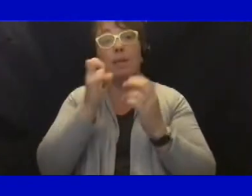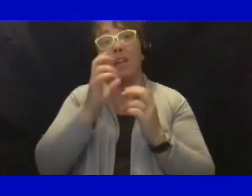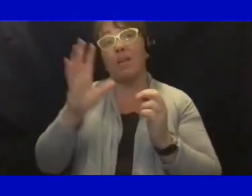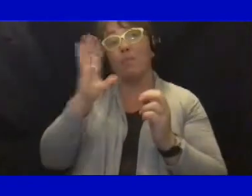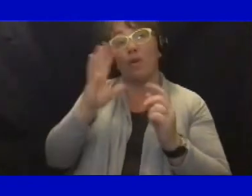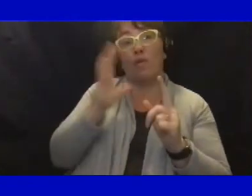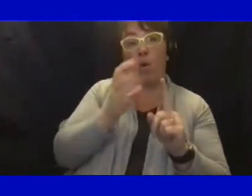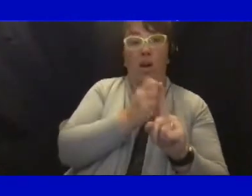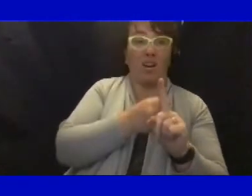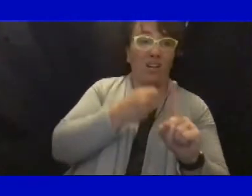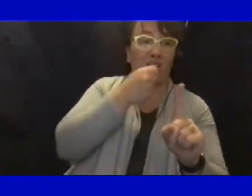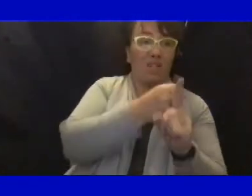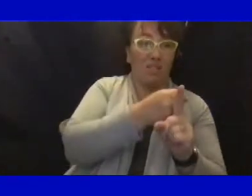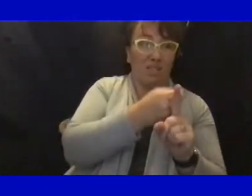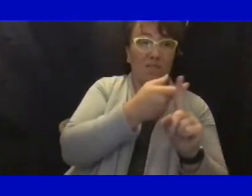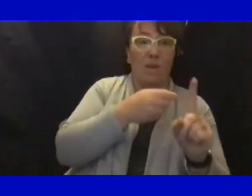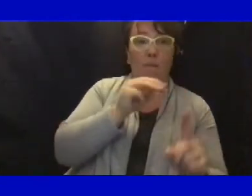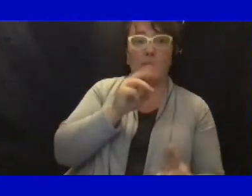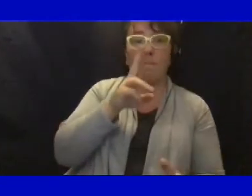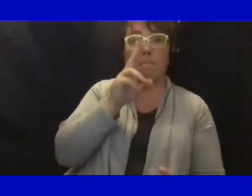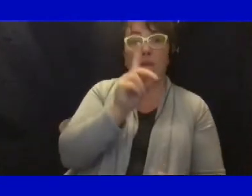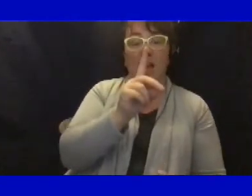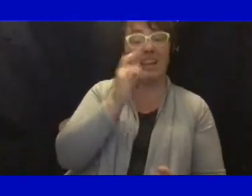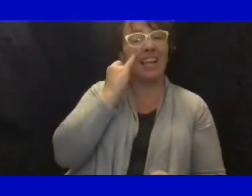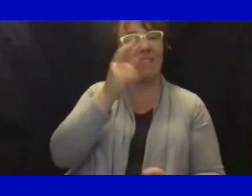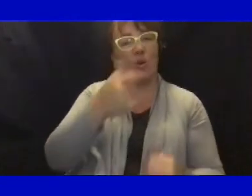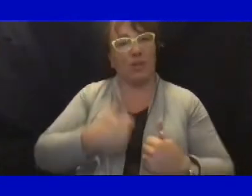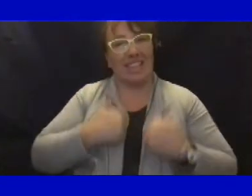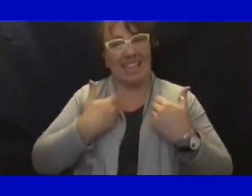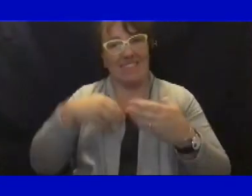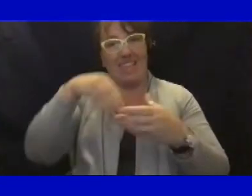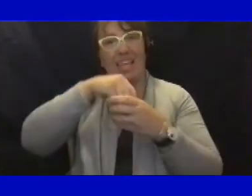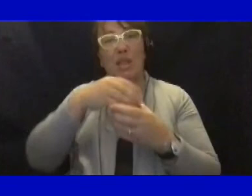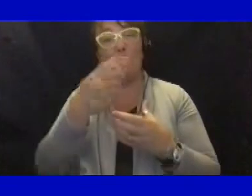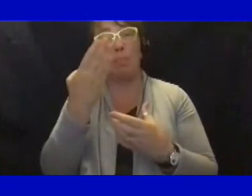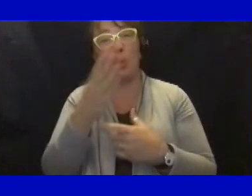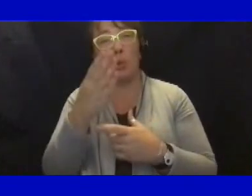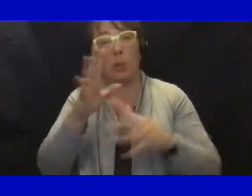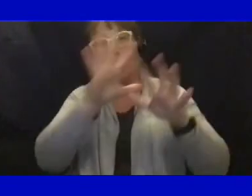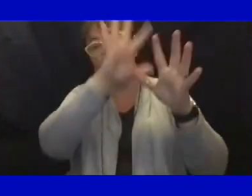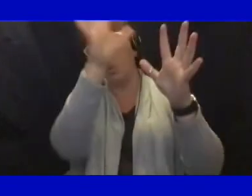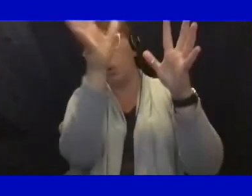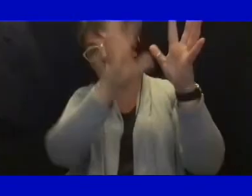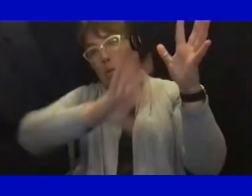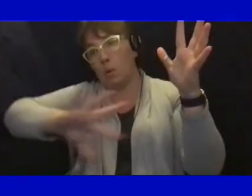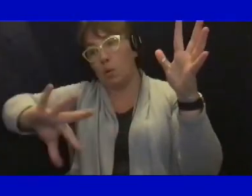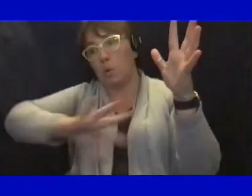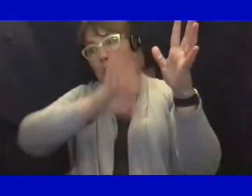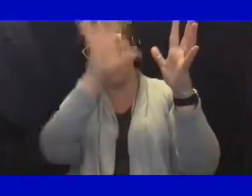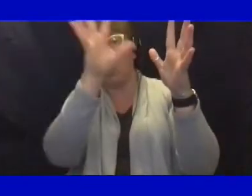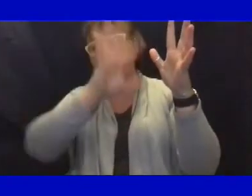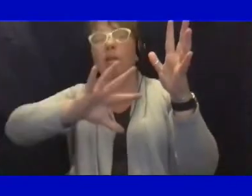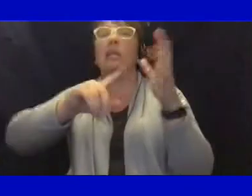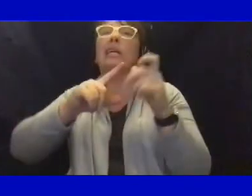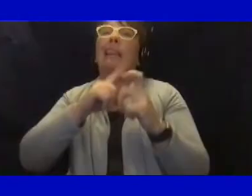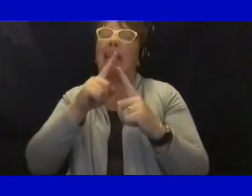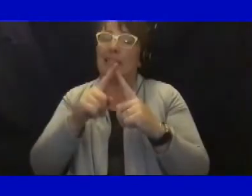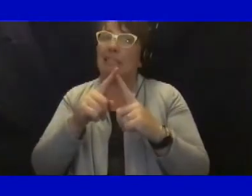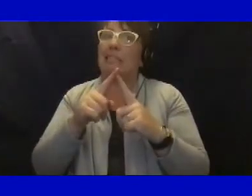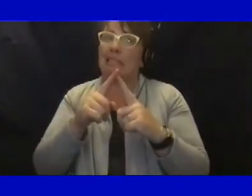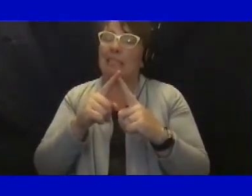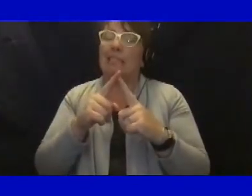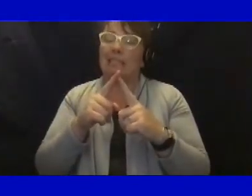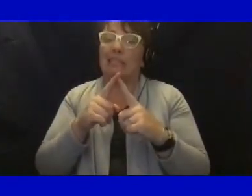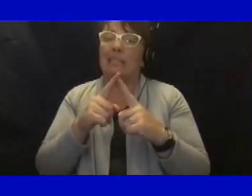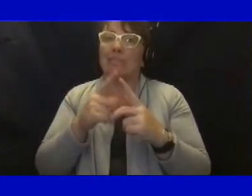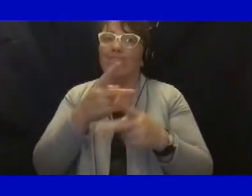events, if you live in that shaded area, or even really within the blue outline of Marshall D or Marshall C, you're probably at particularly risk of